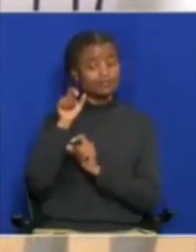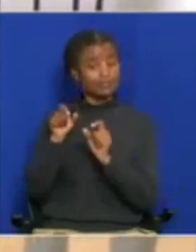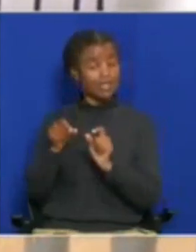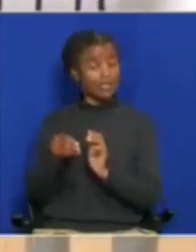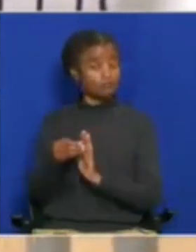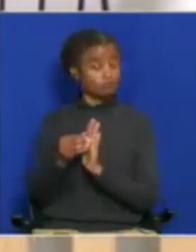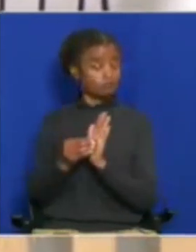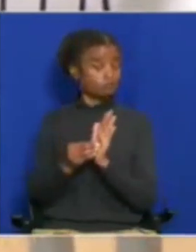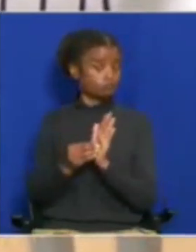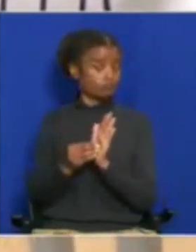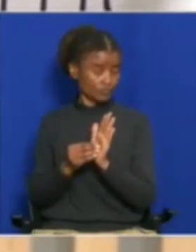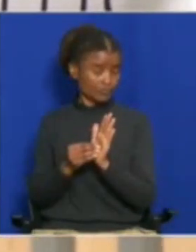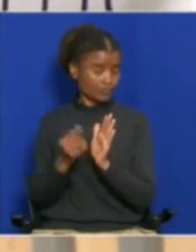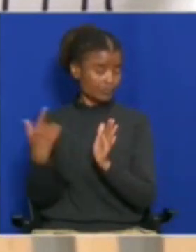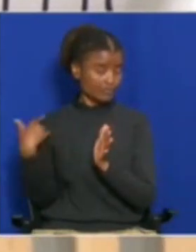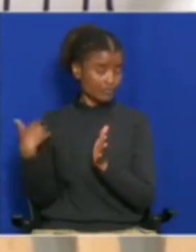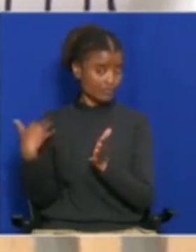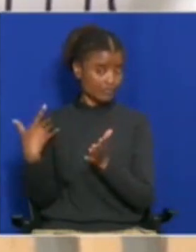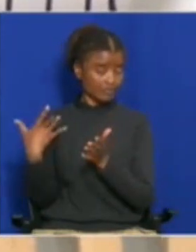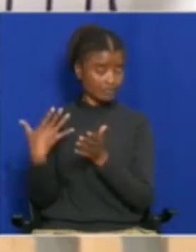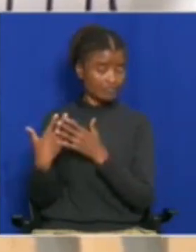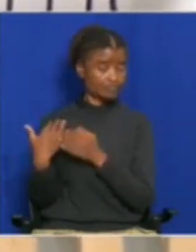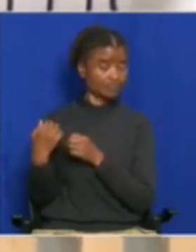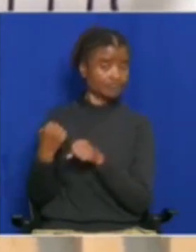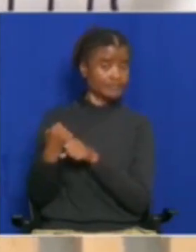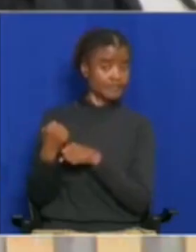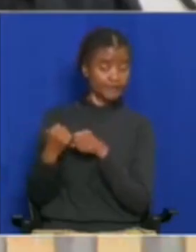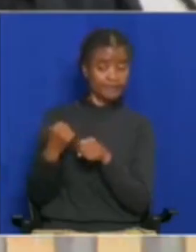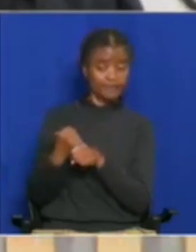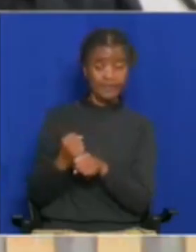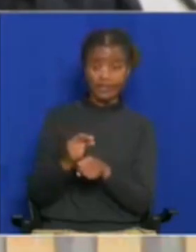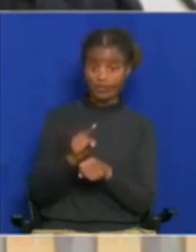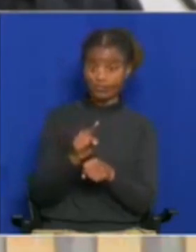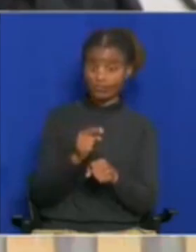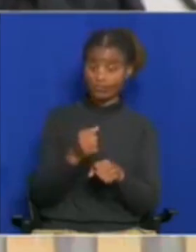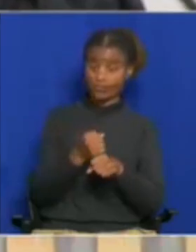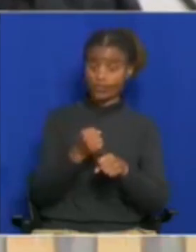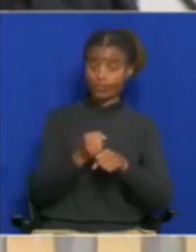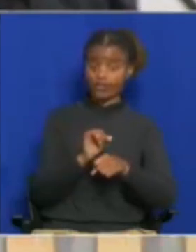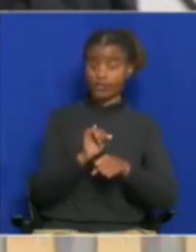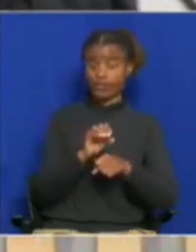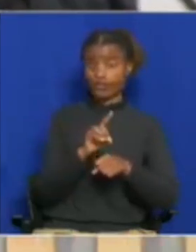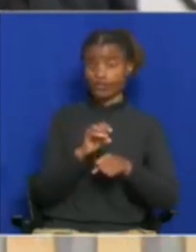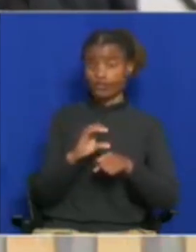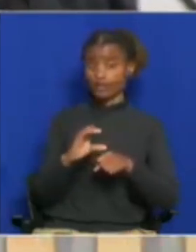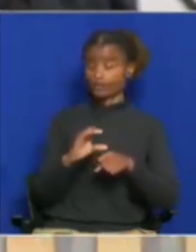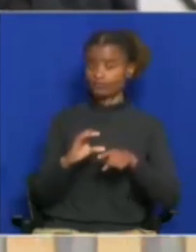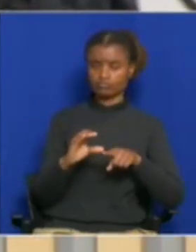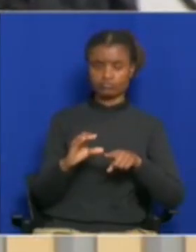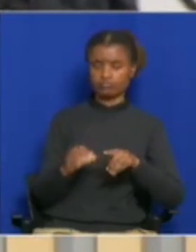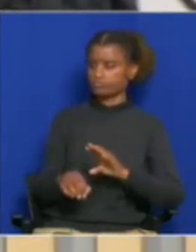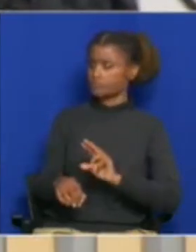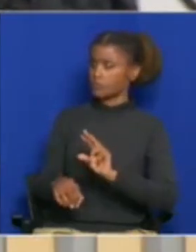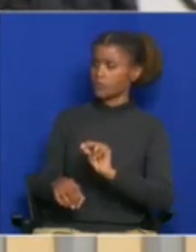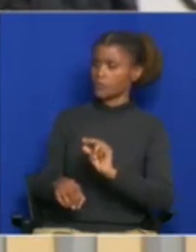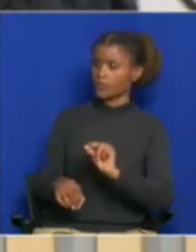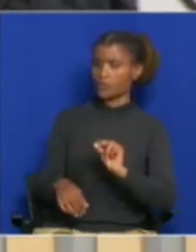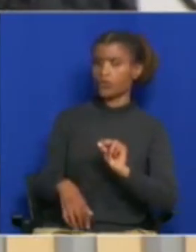case throughout the years you've been at IDEC? No, ma'am. And why then how have